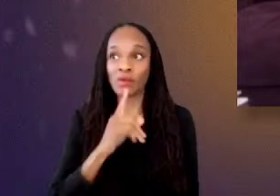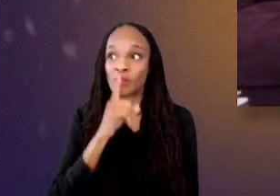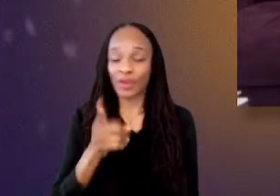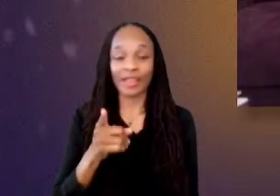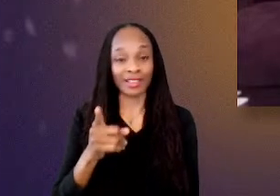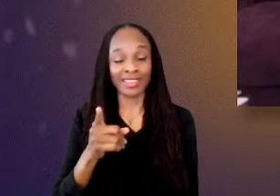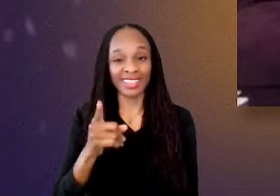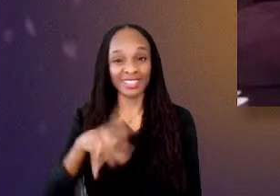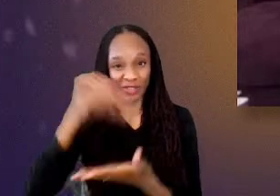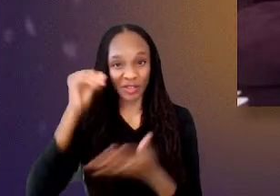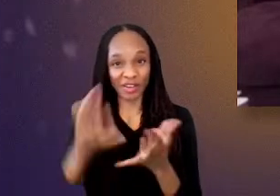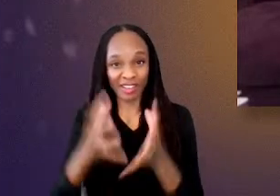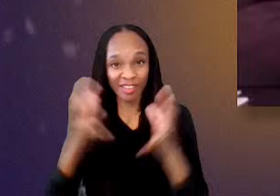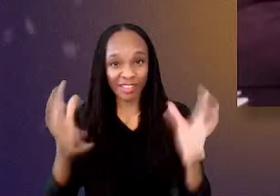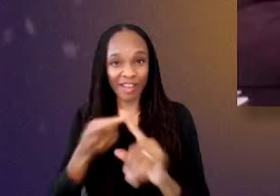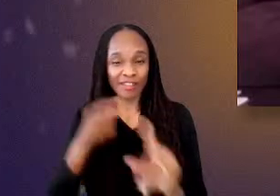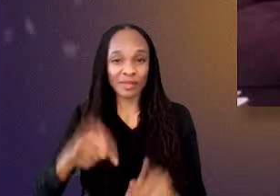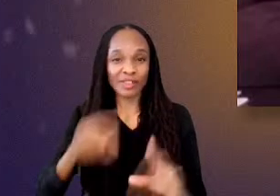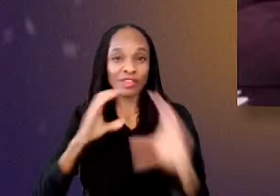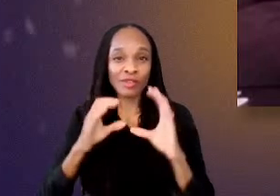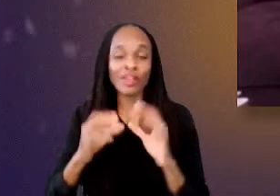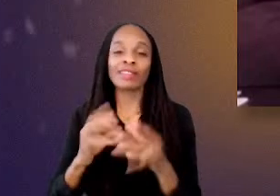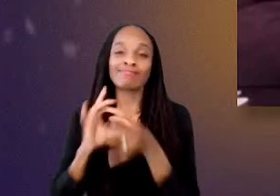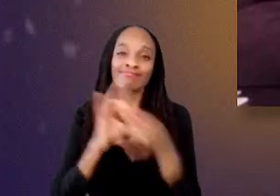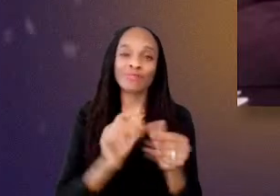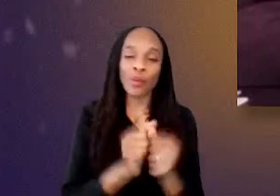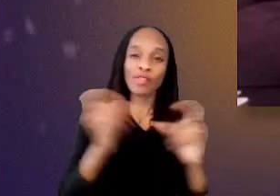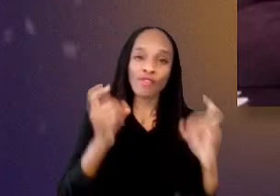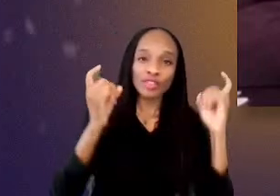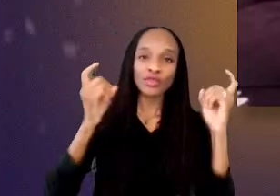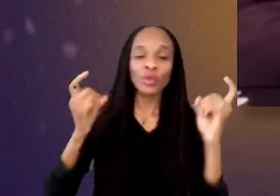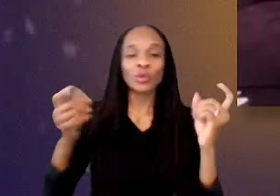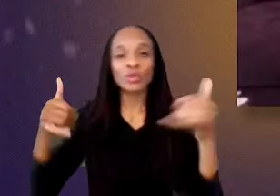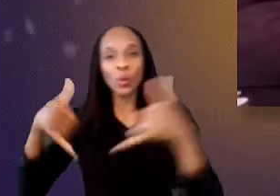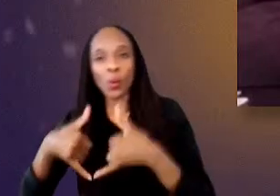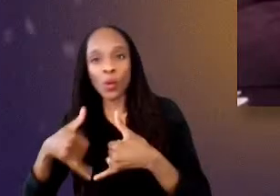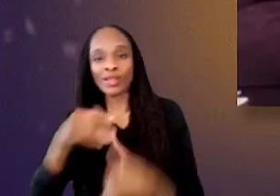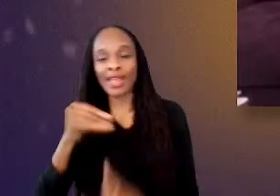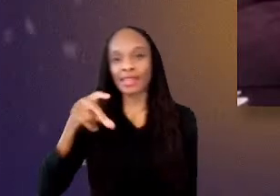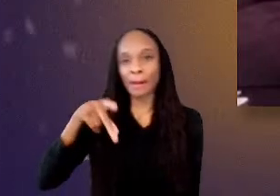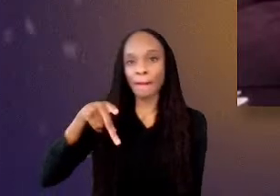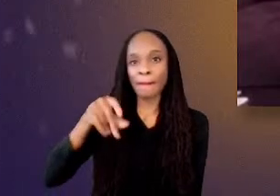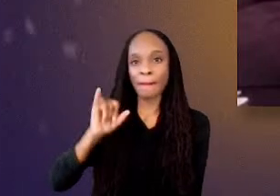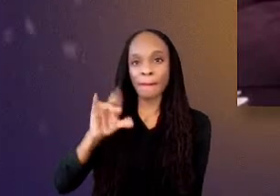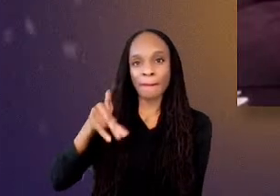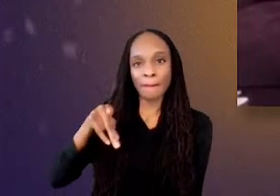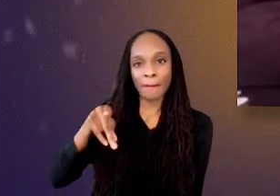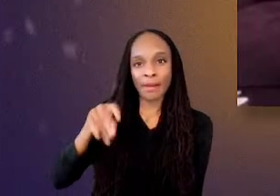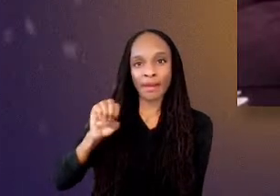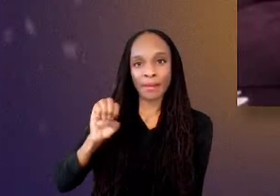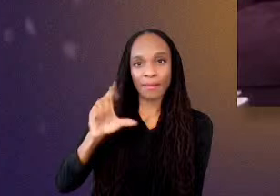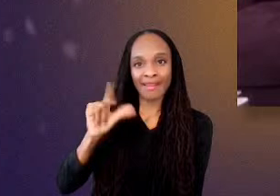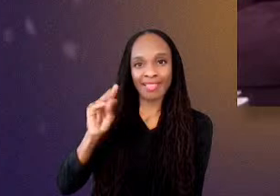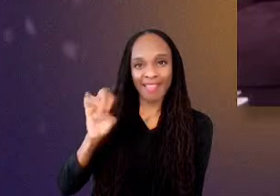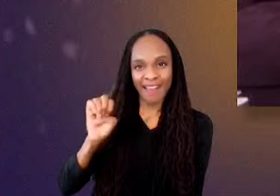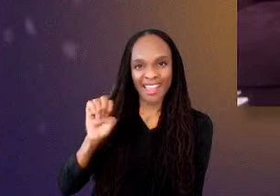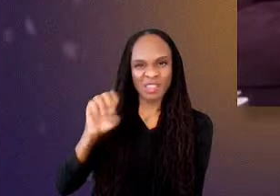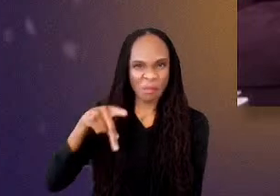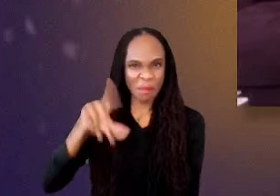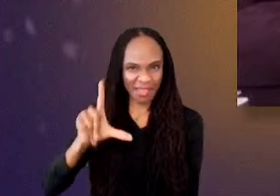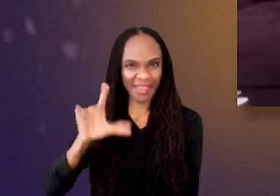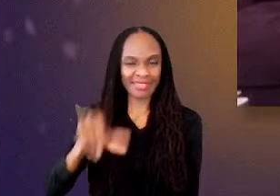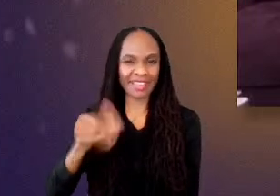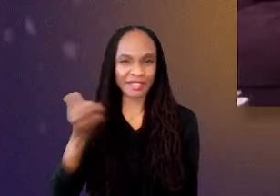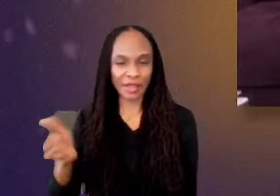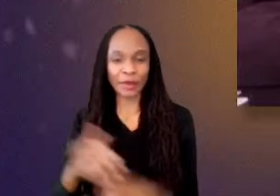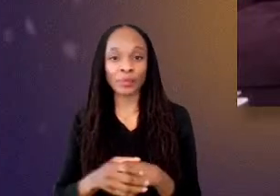conversation on festivals and awards and the pipeline that exists there. So joining me today, I have